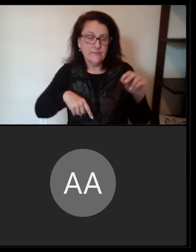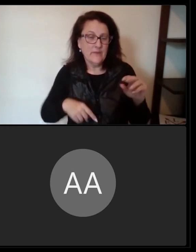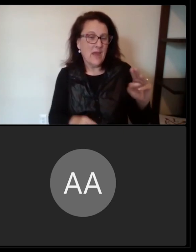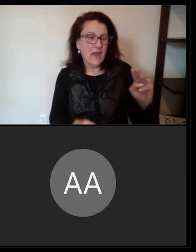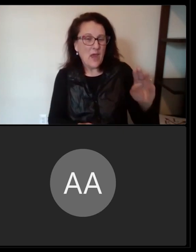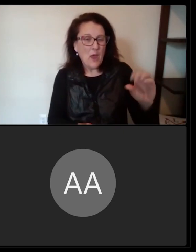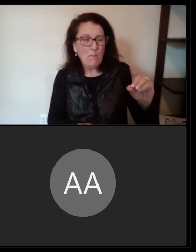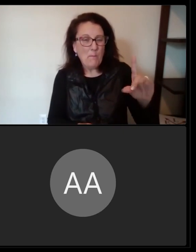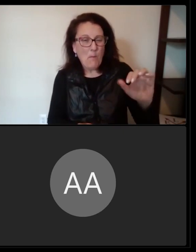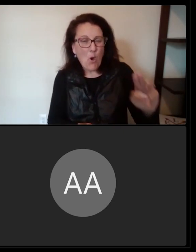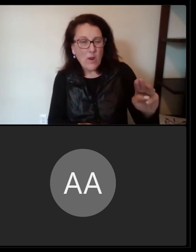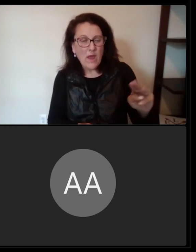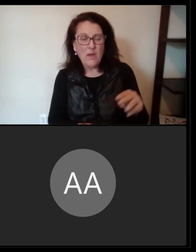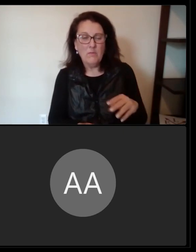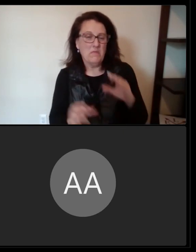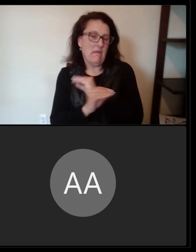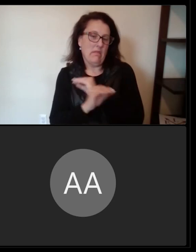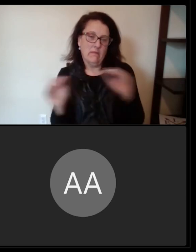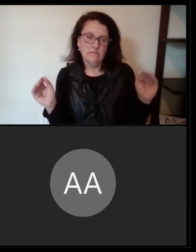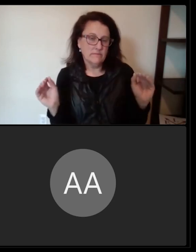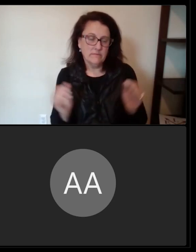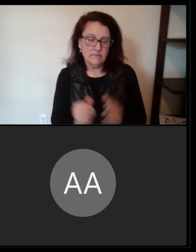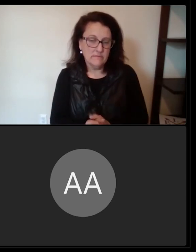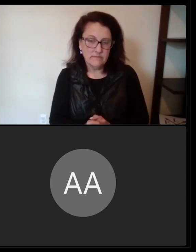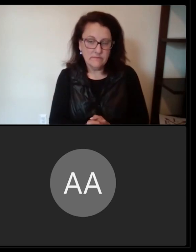modems, no nothing like that.